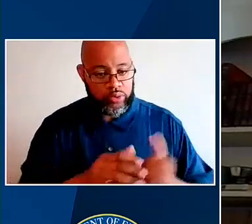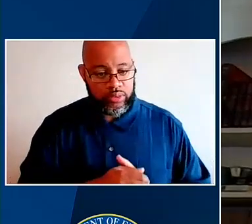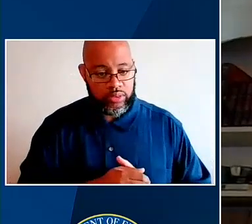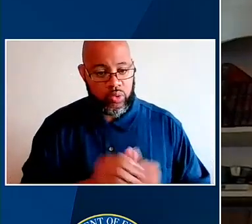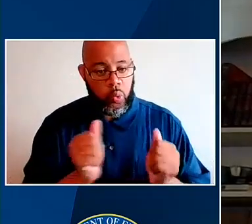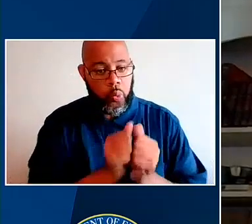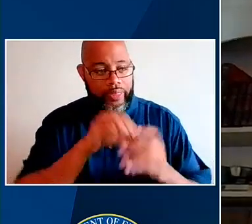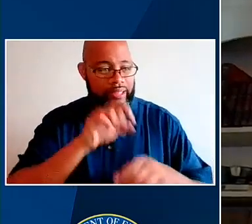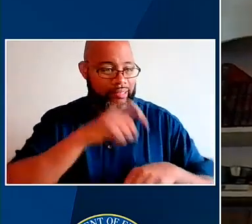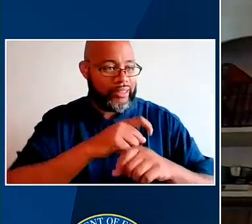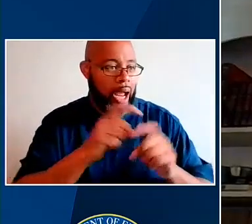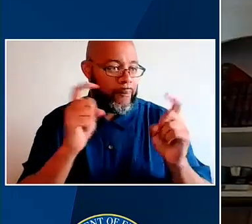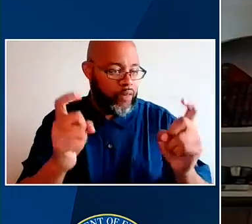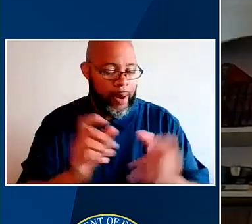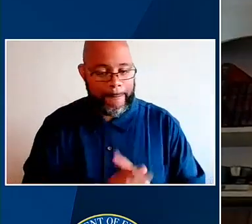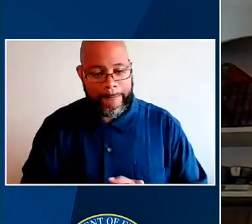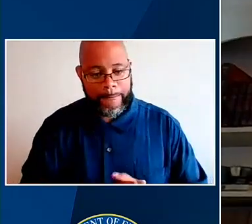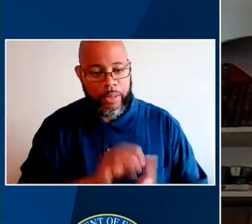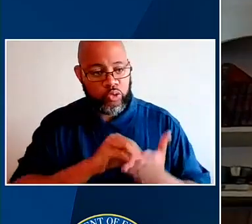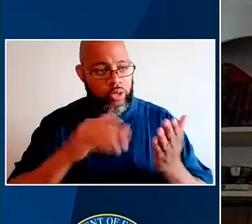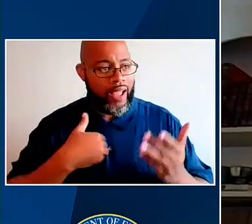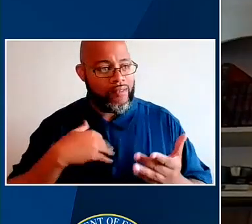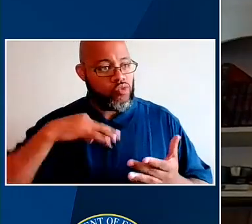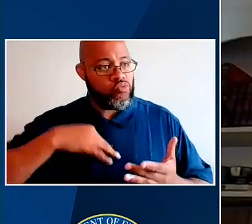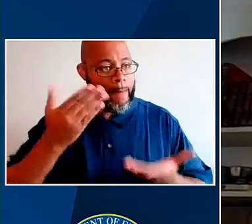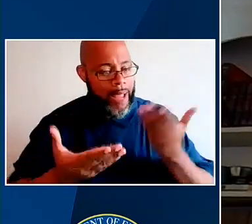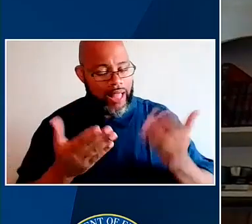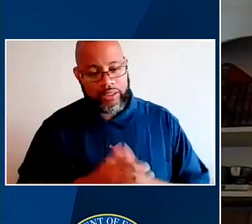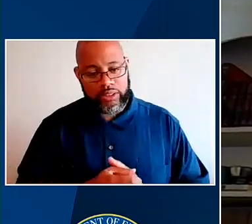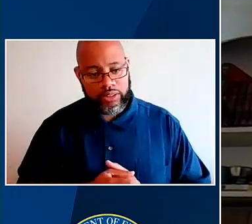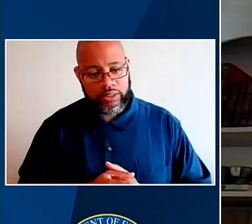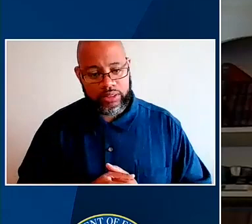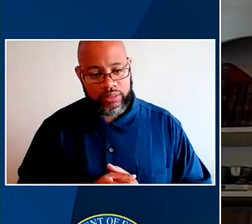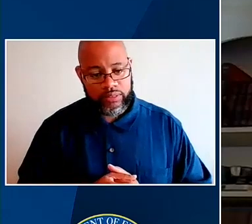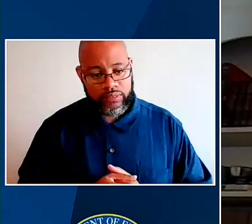these timeframes. The student has a credit balance, right?